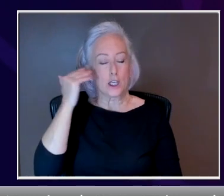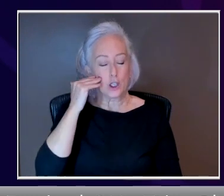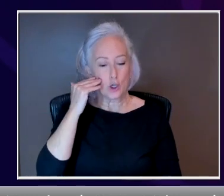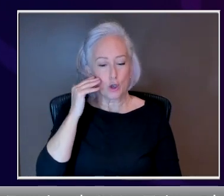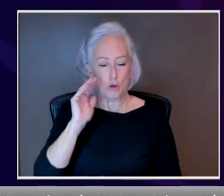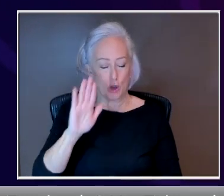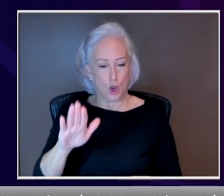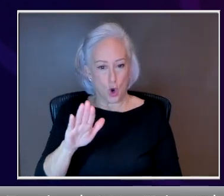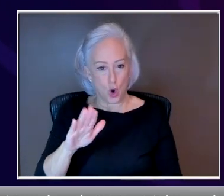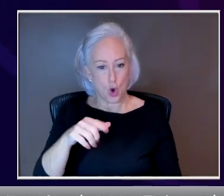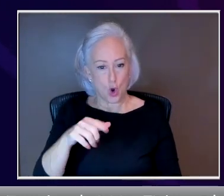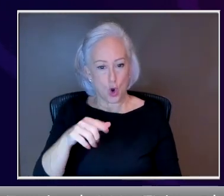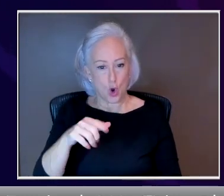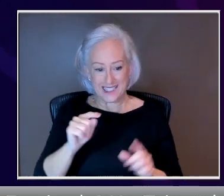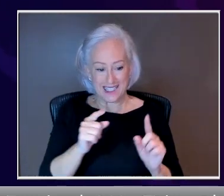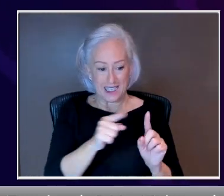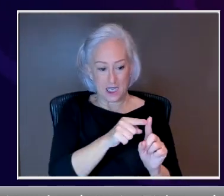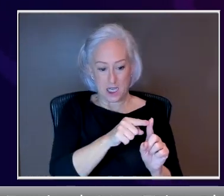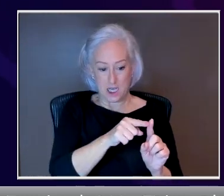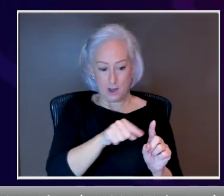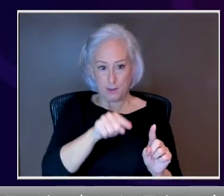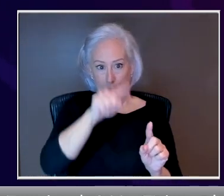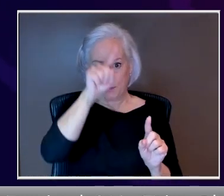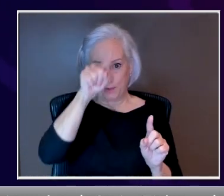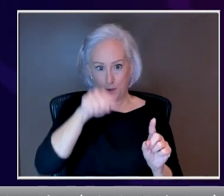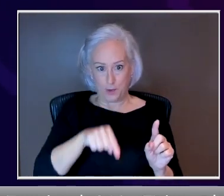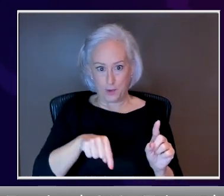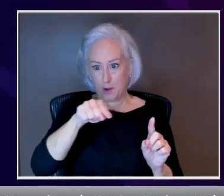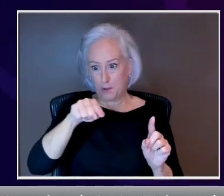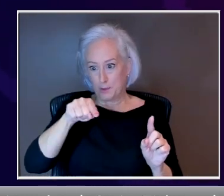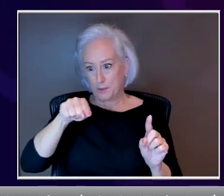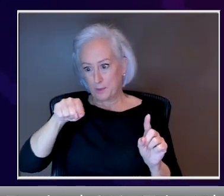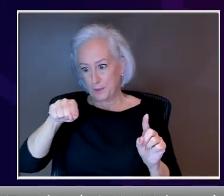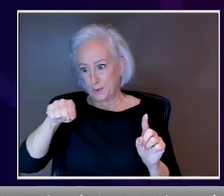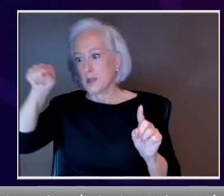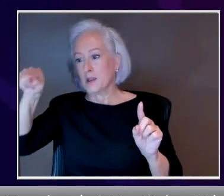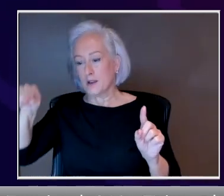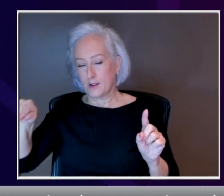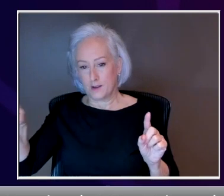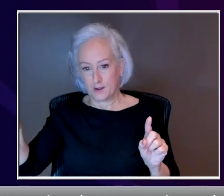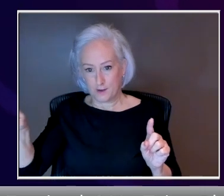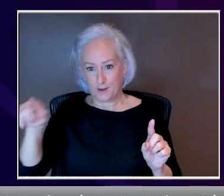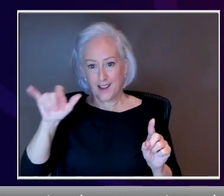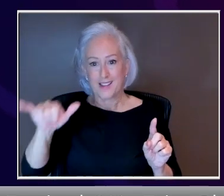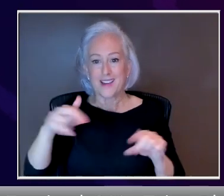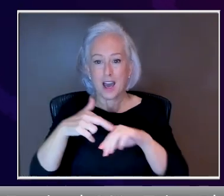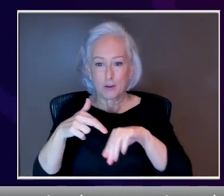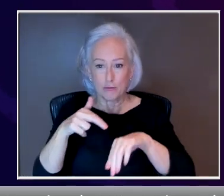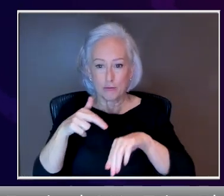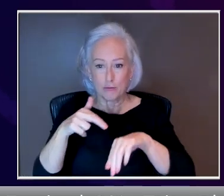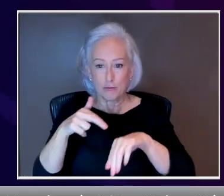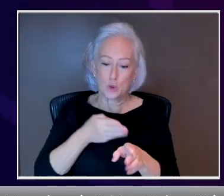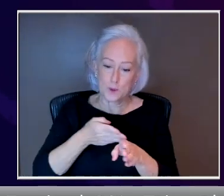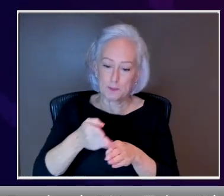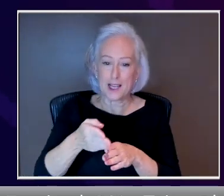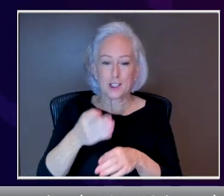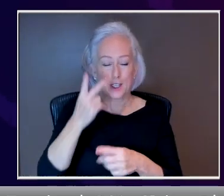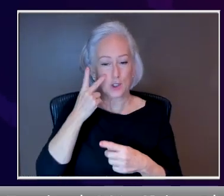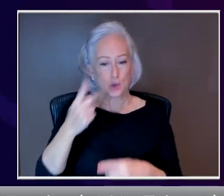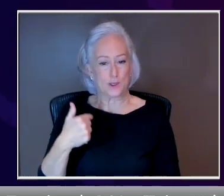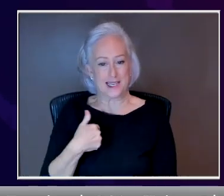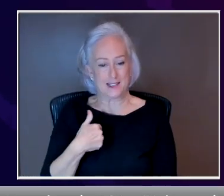was long, okay? And so that prompted the referral to see the specialist, to see me. And